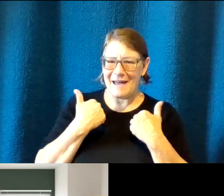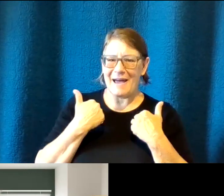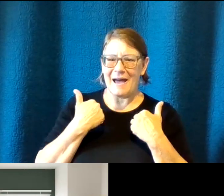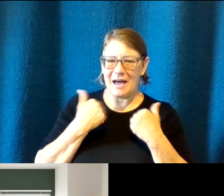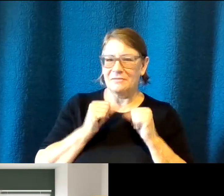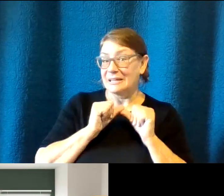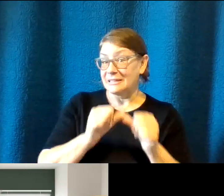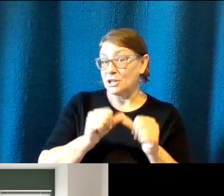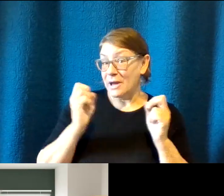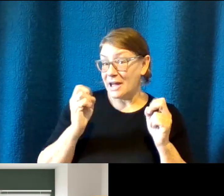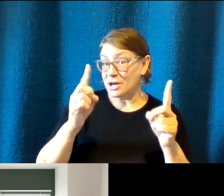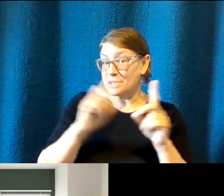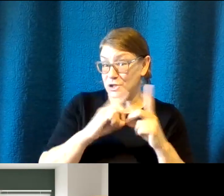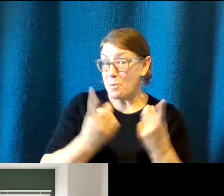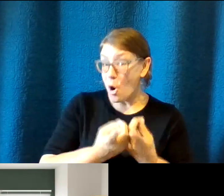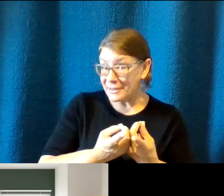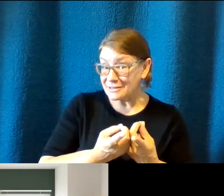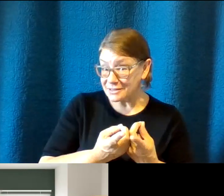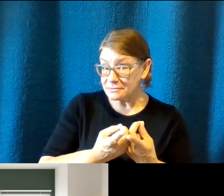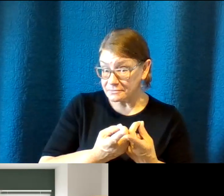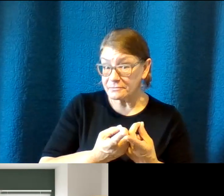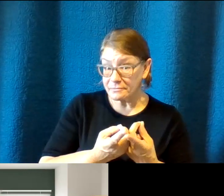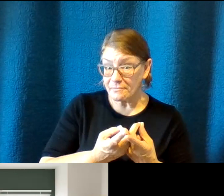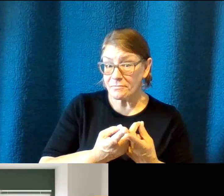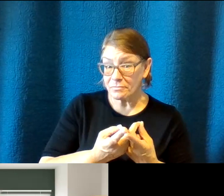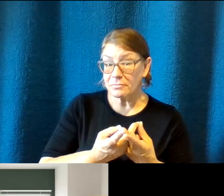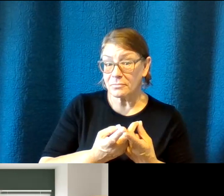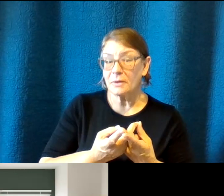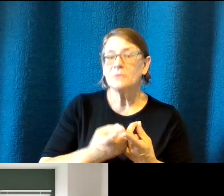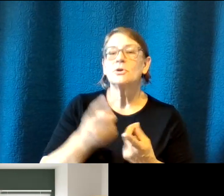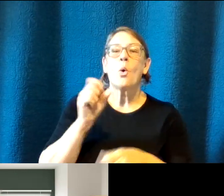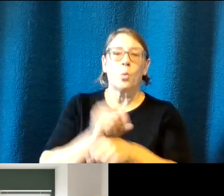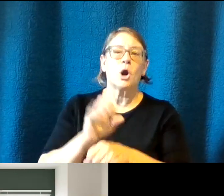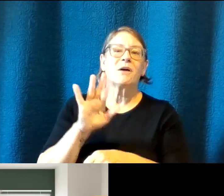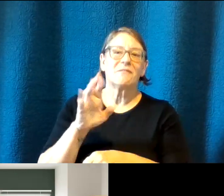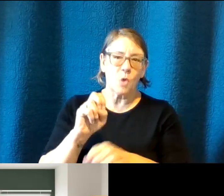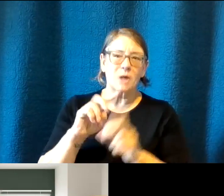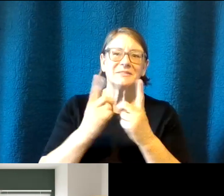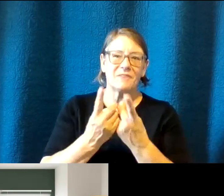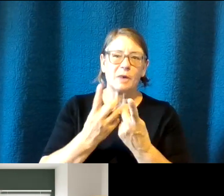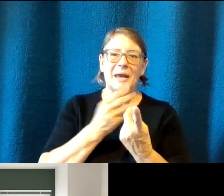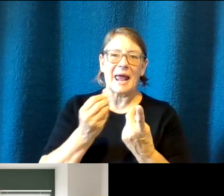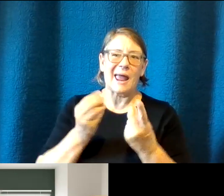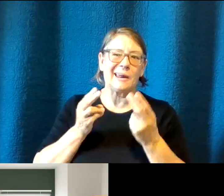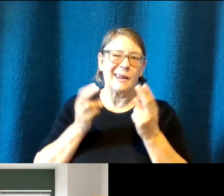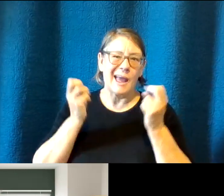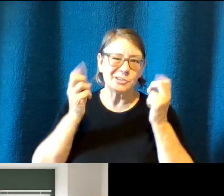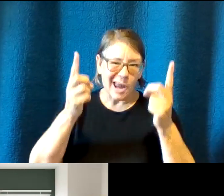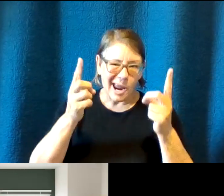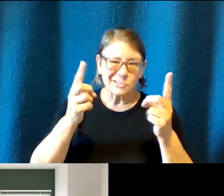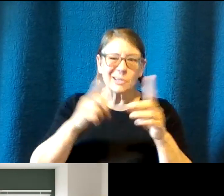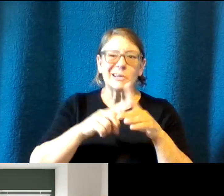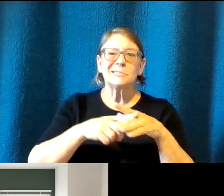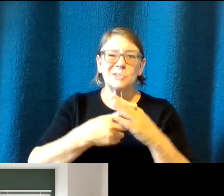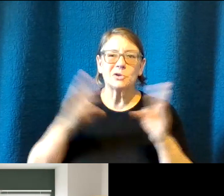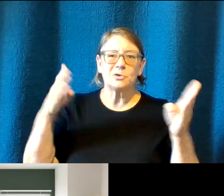continuing education departments as well. And so workforce development and continuing education tends to be something that high schools are starting to focus